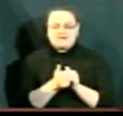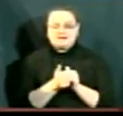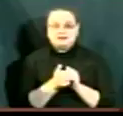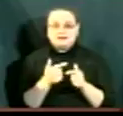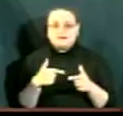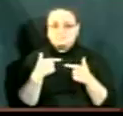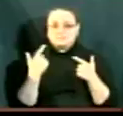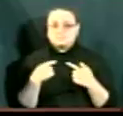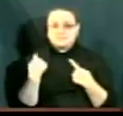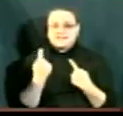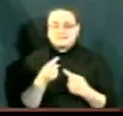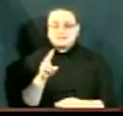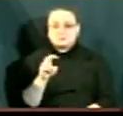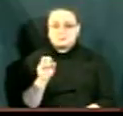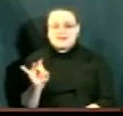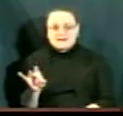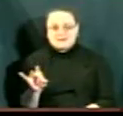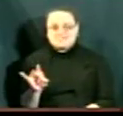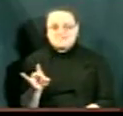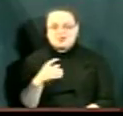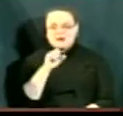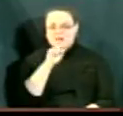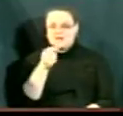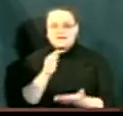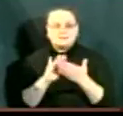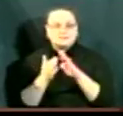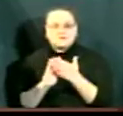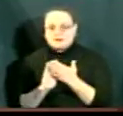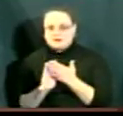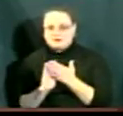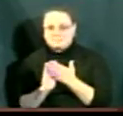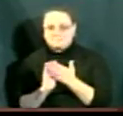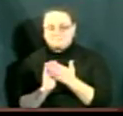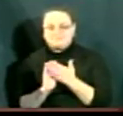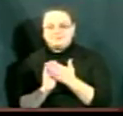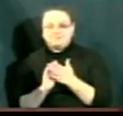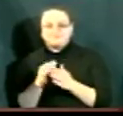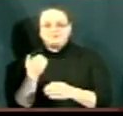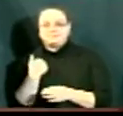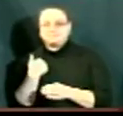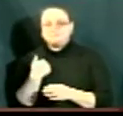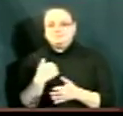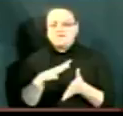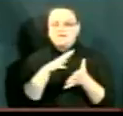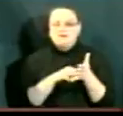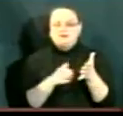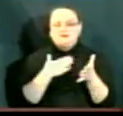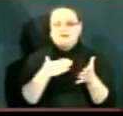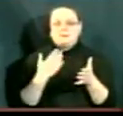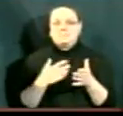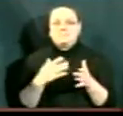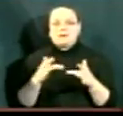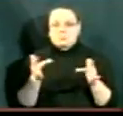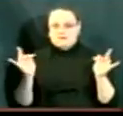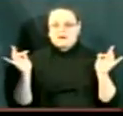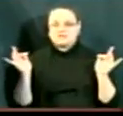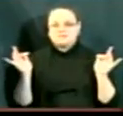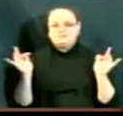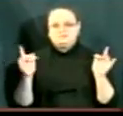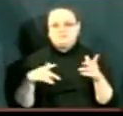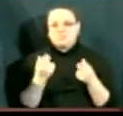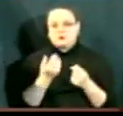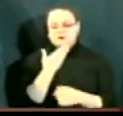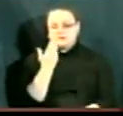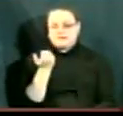here since 2008, and I love this community. I have been stripped of my reputation and what I do